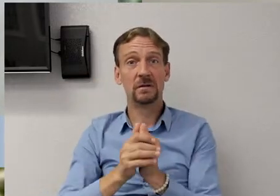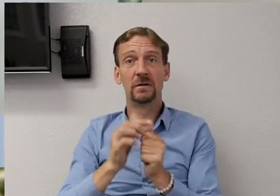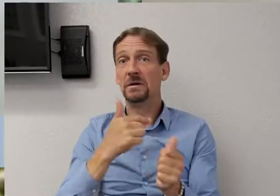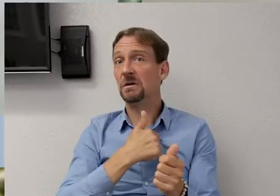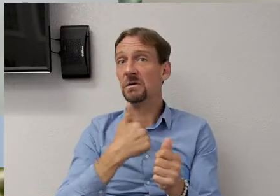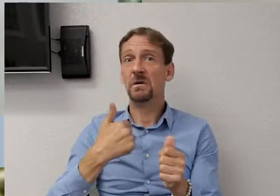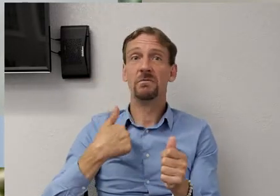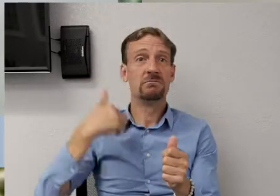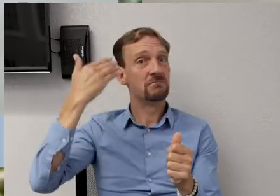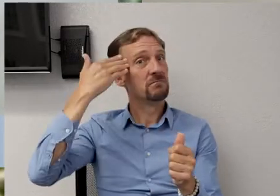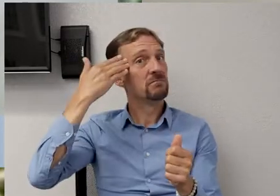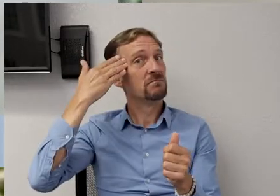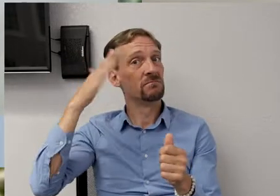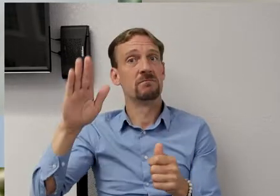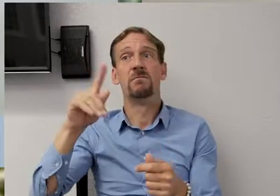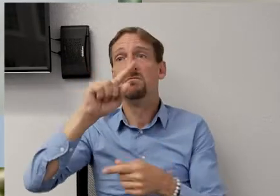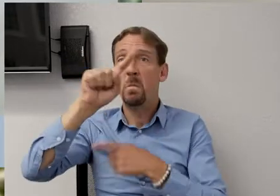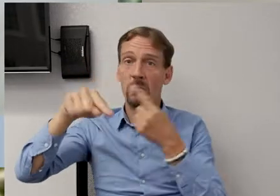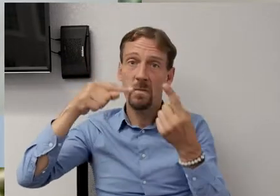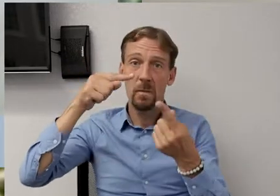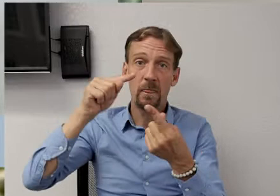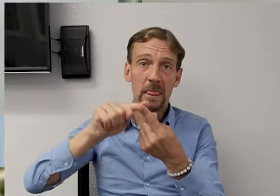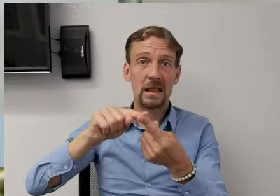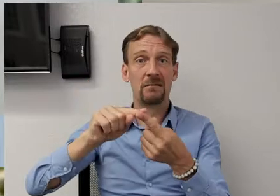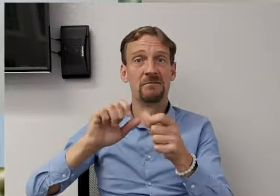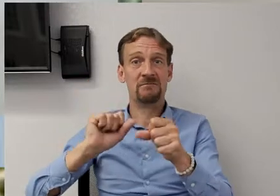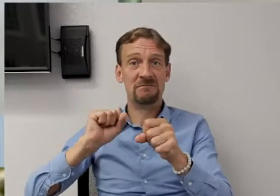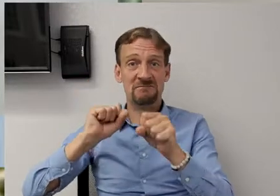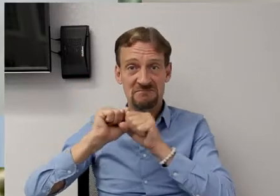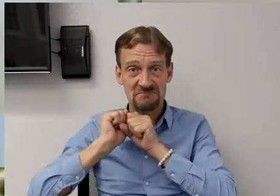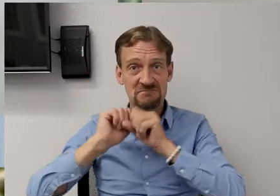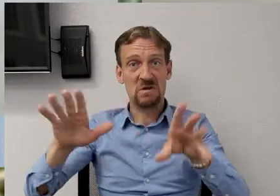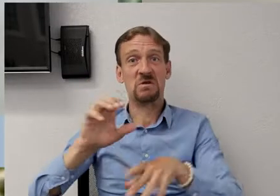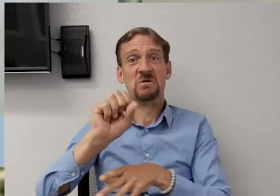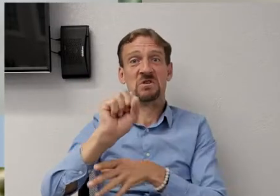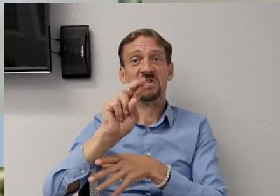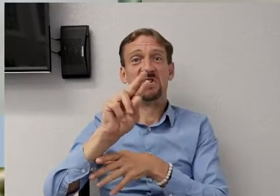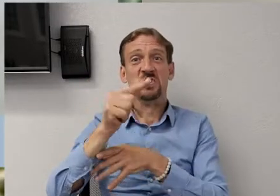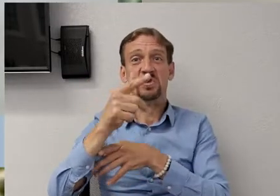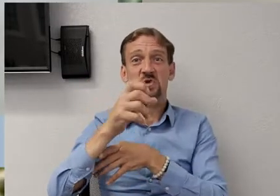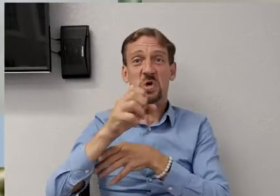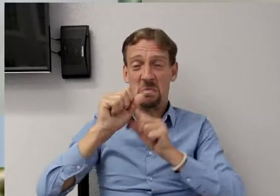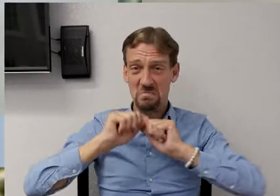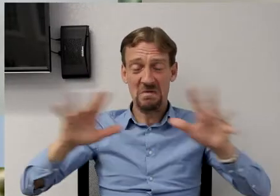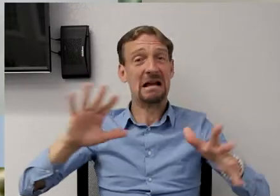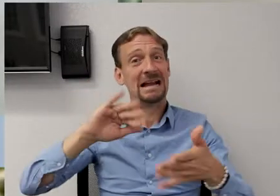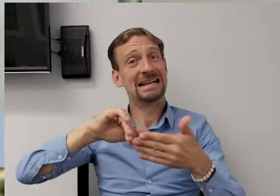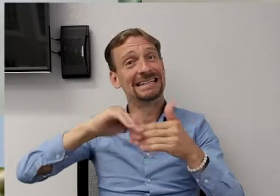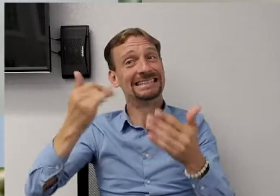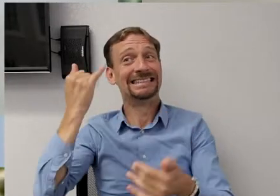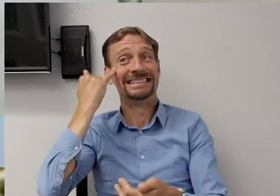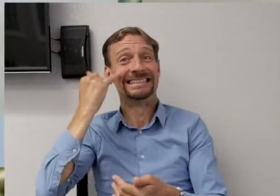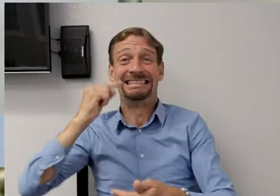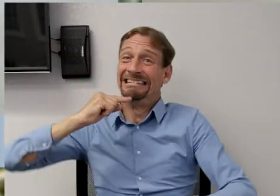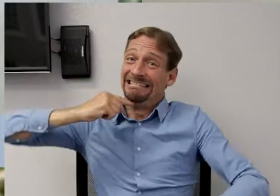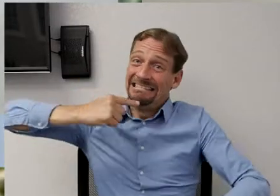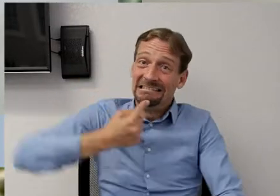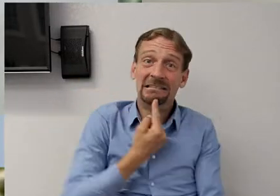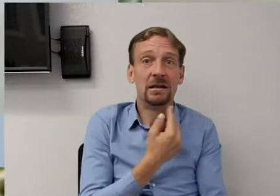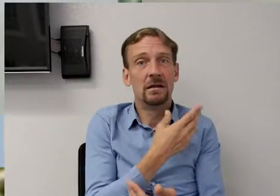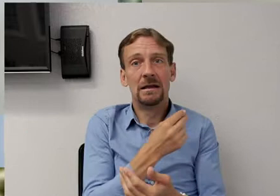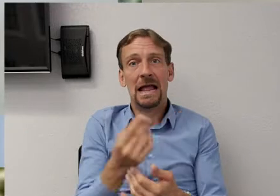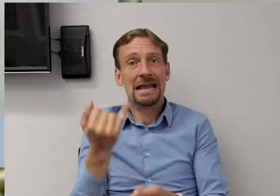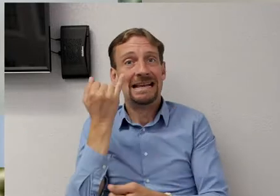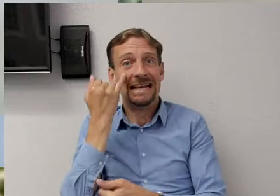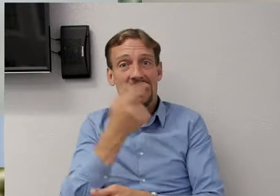no idea, you know, when a surge might hit, how intense it would be, and what